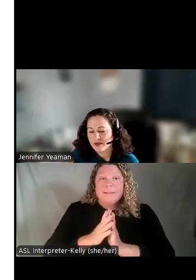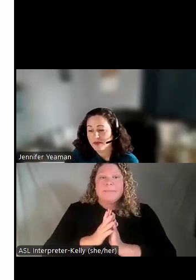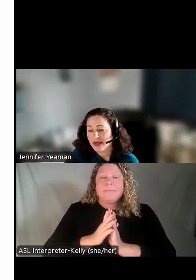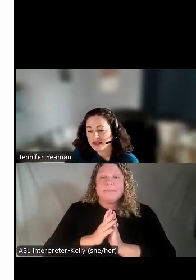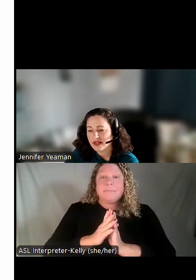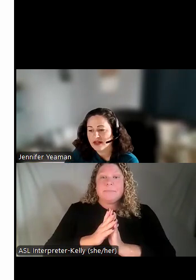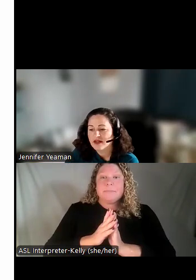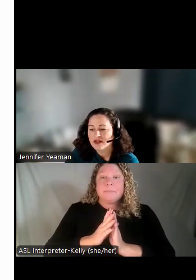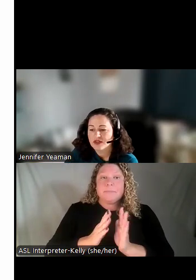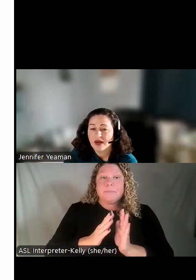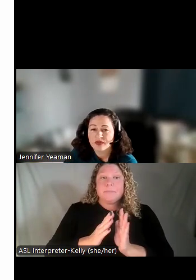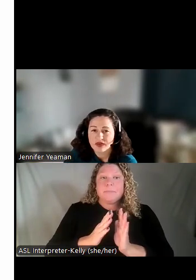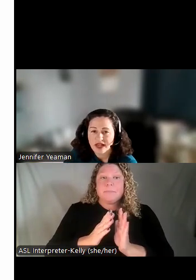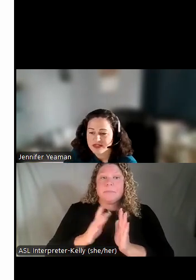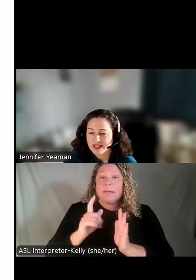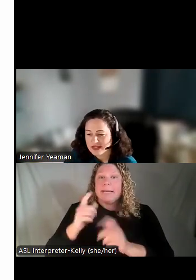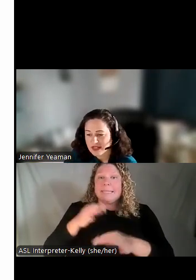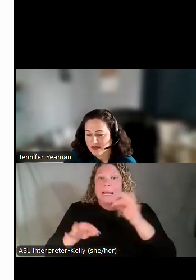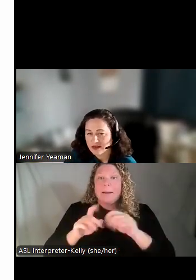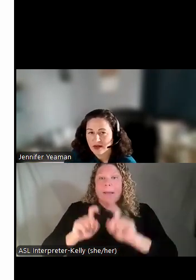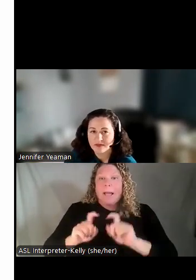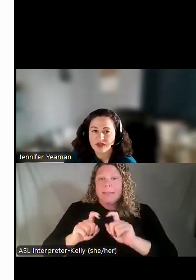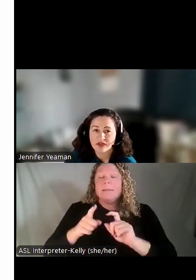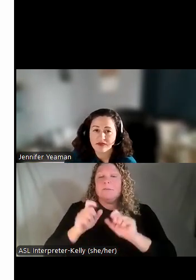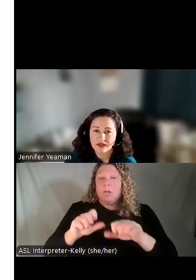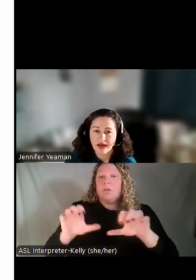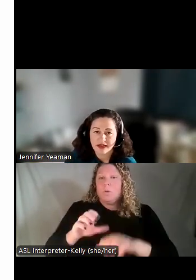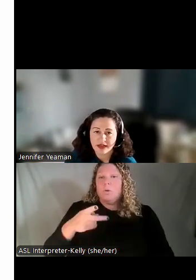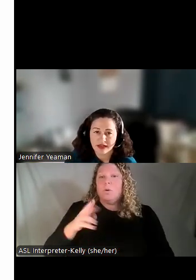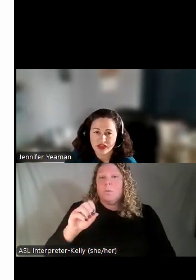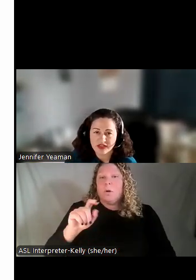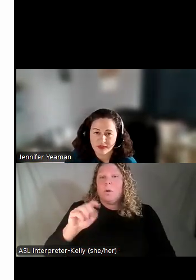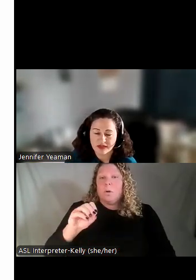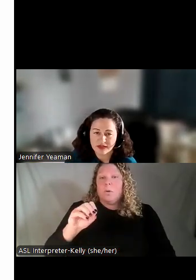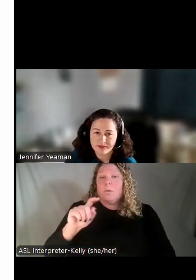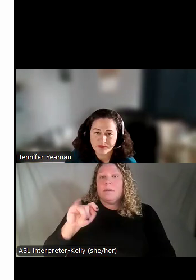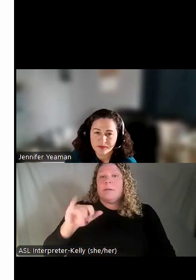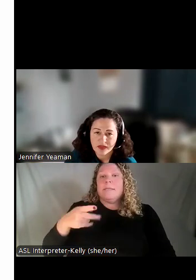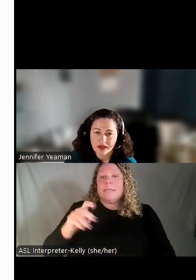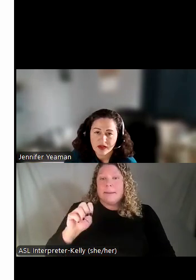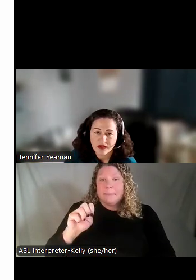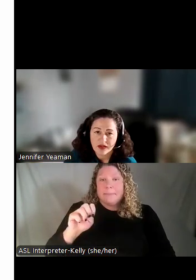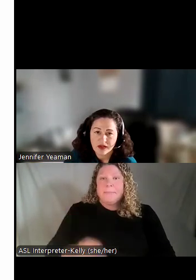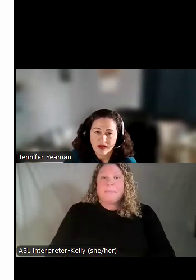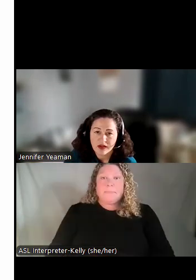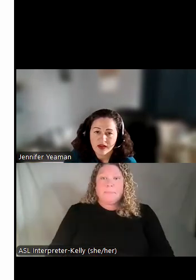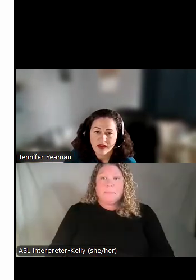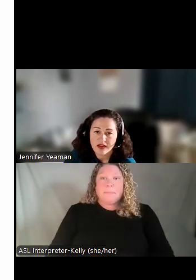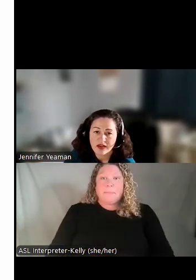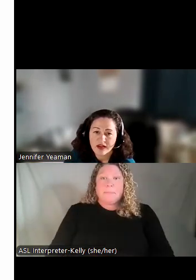of piloting, do that prototype testing, do the feedback and get the adjustments.